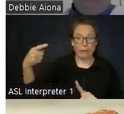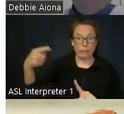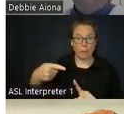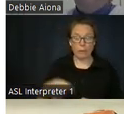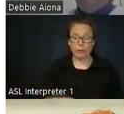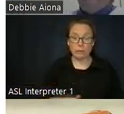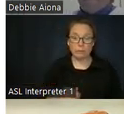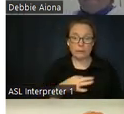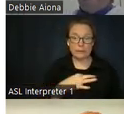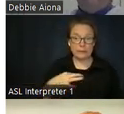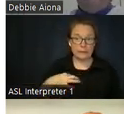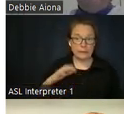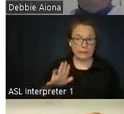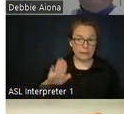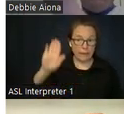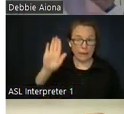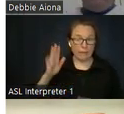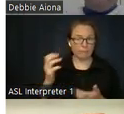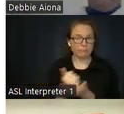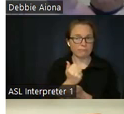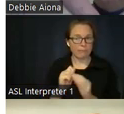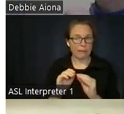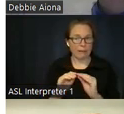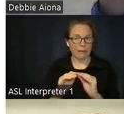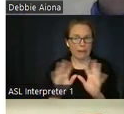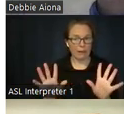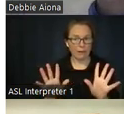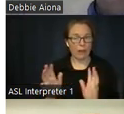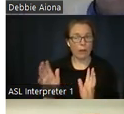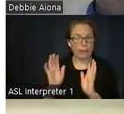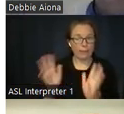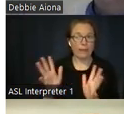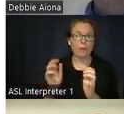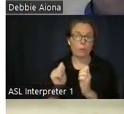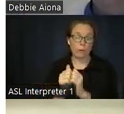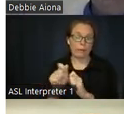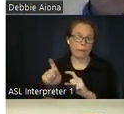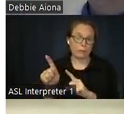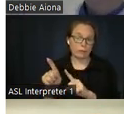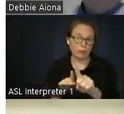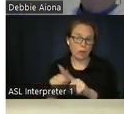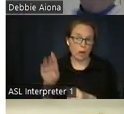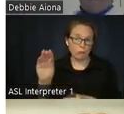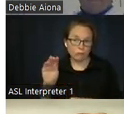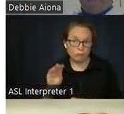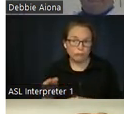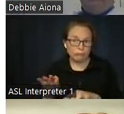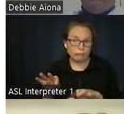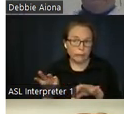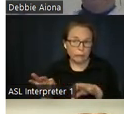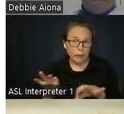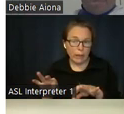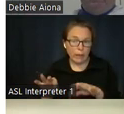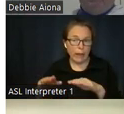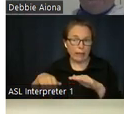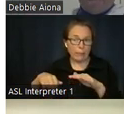Staff, your hand was up too? Yeah, I just wanted to clarify that it would be kept in with that footnote and all that formatting. That's part of, you'll see in